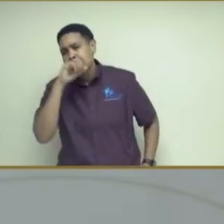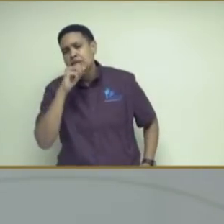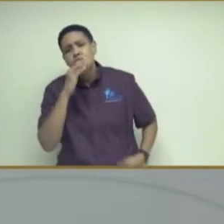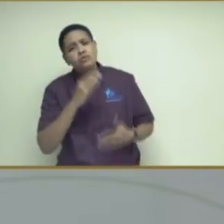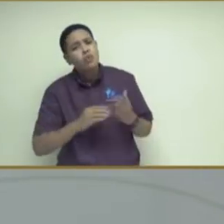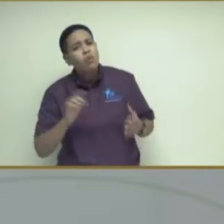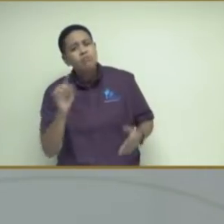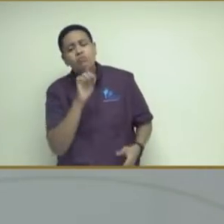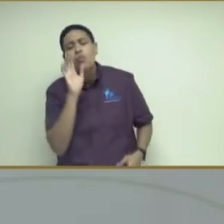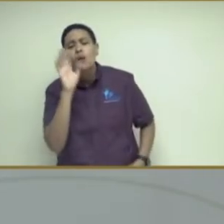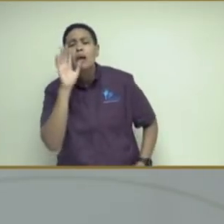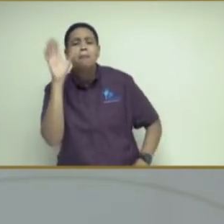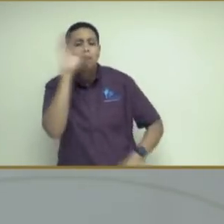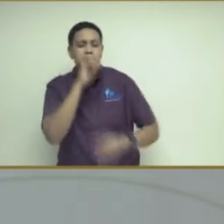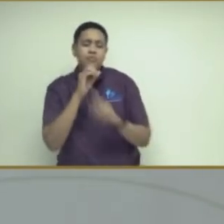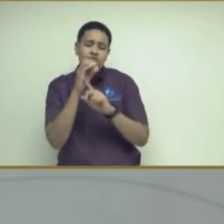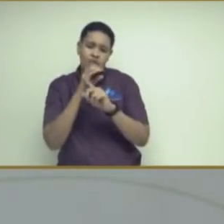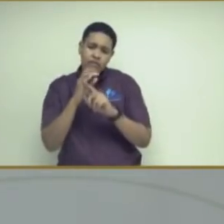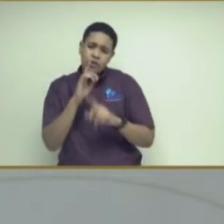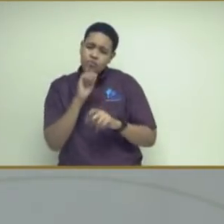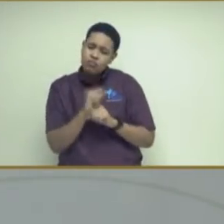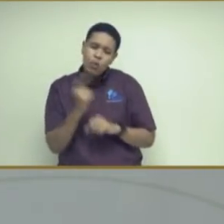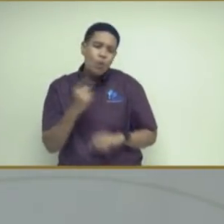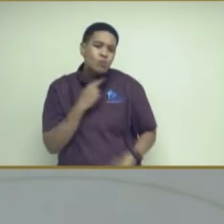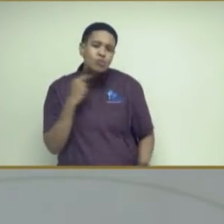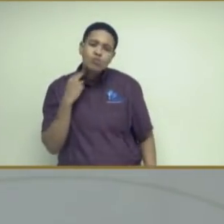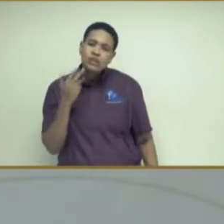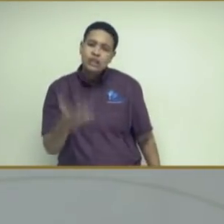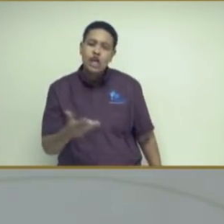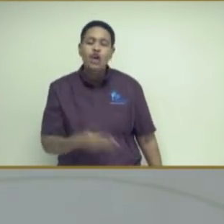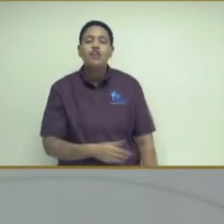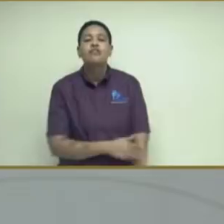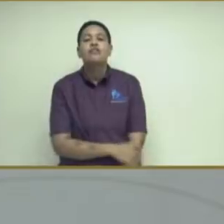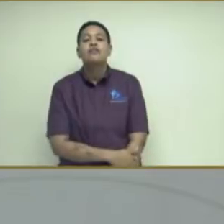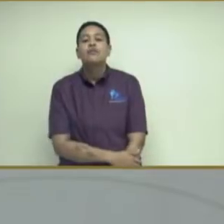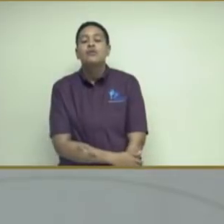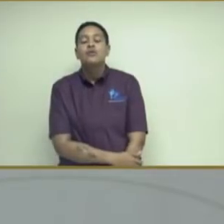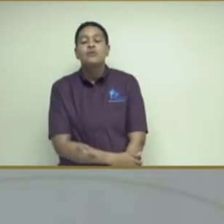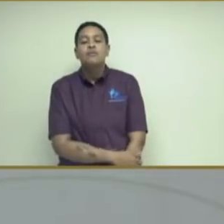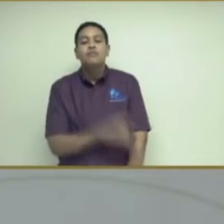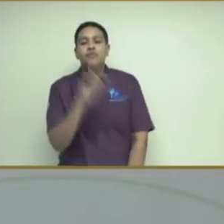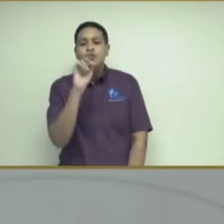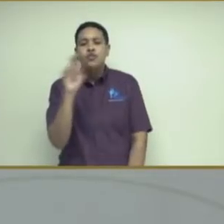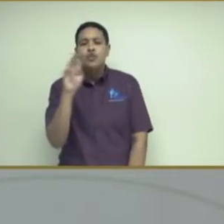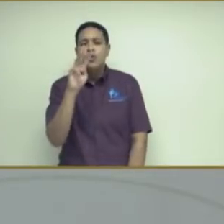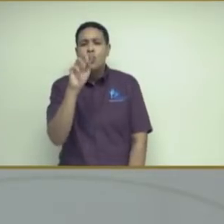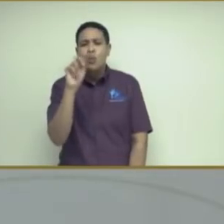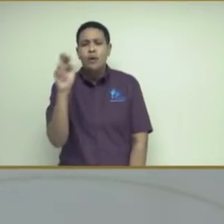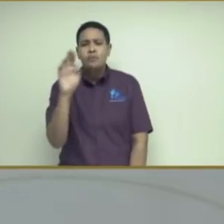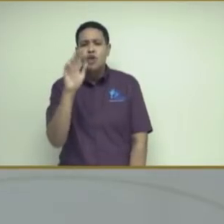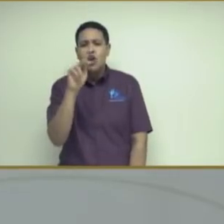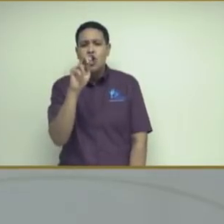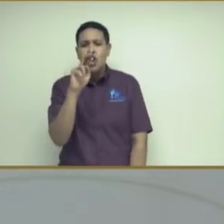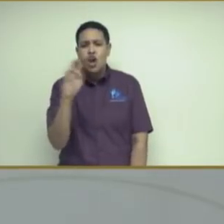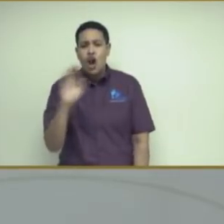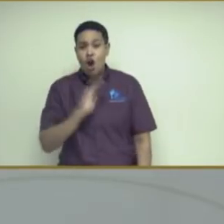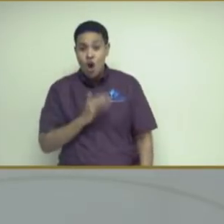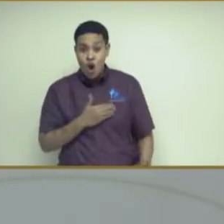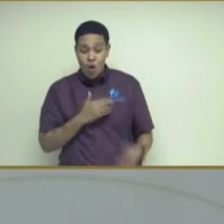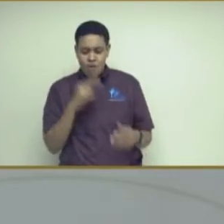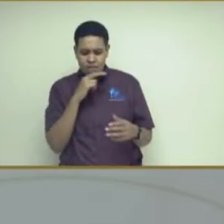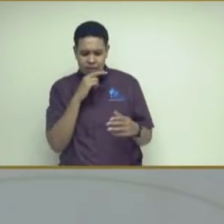our surveillance methods. We have, Dr. Webster Carr, our epidemiologist, has pointed